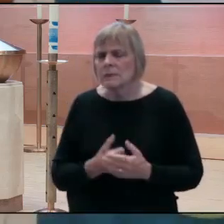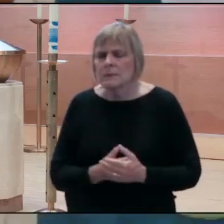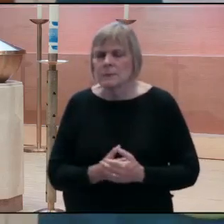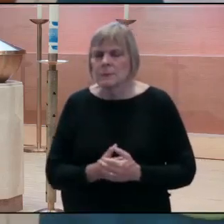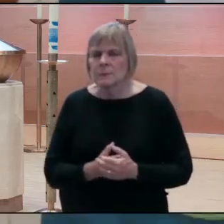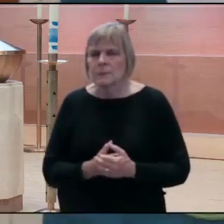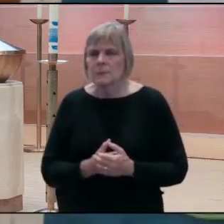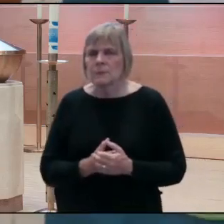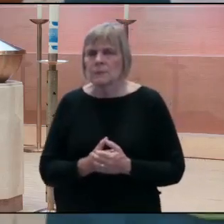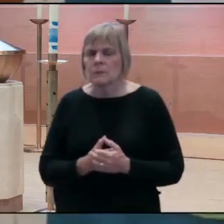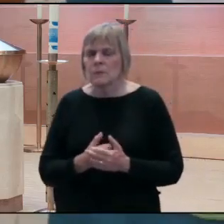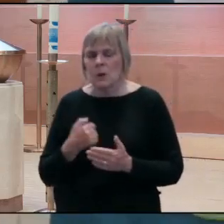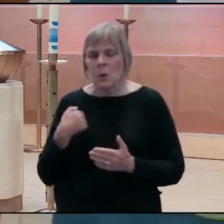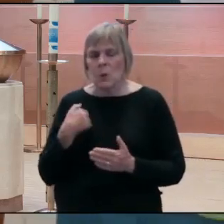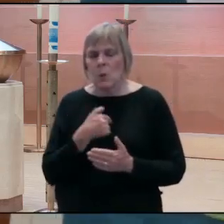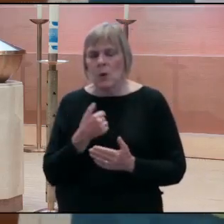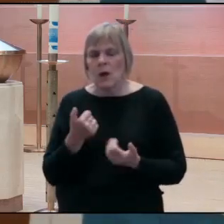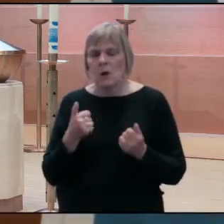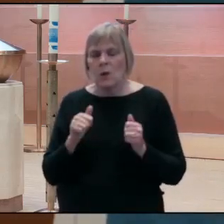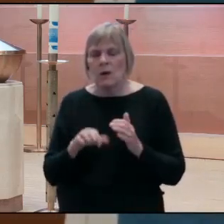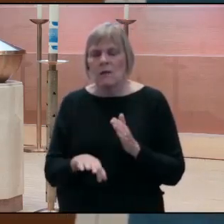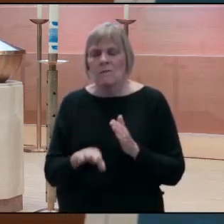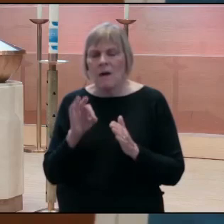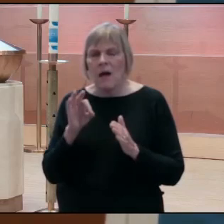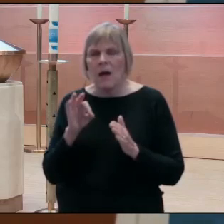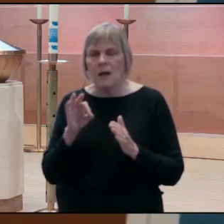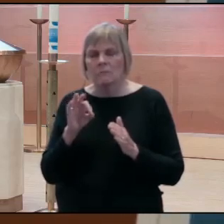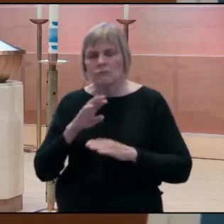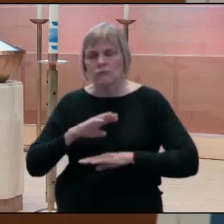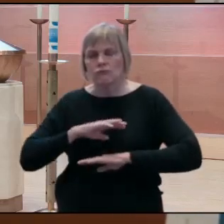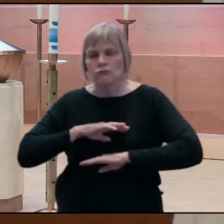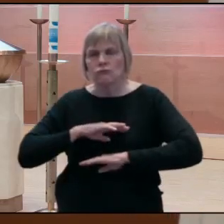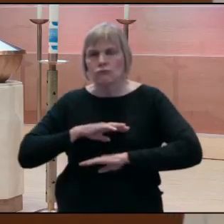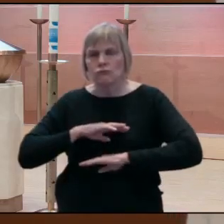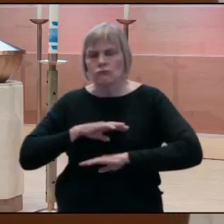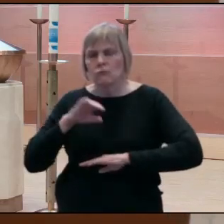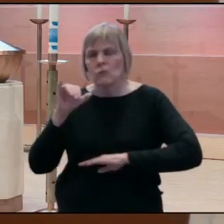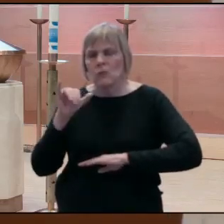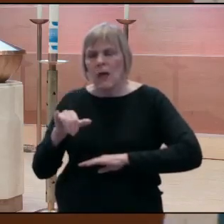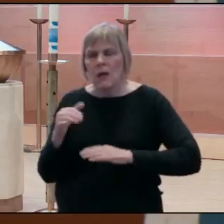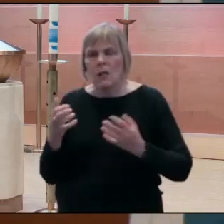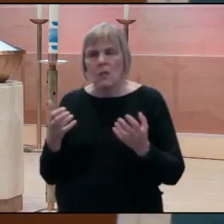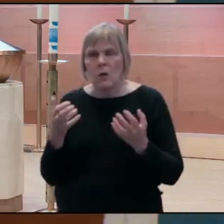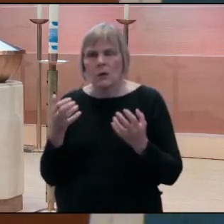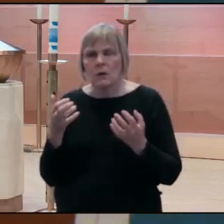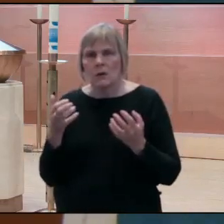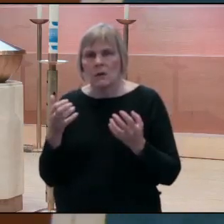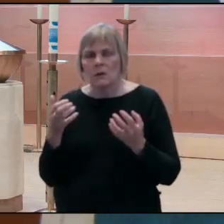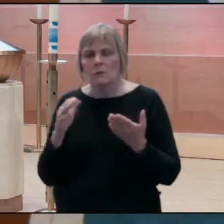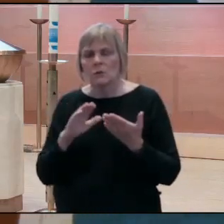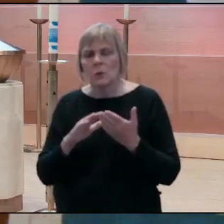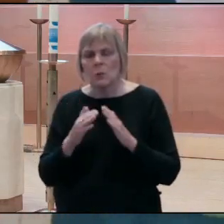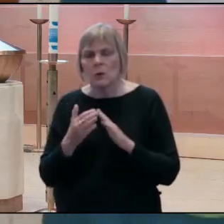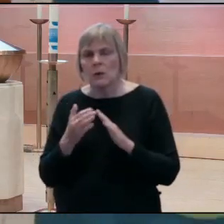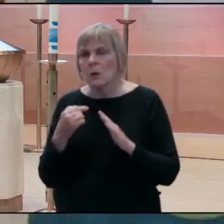And so we're all running, trying to find what is going to satisfy that longing for